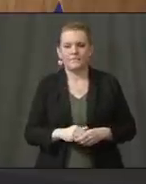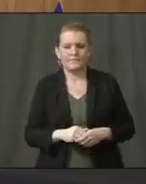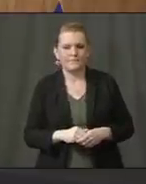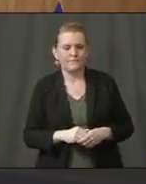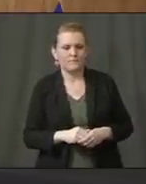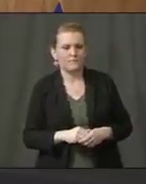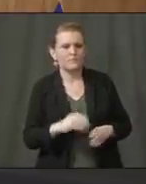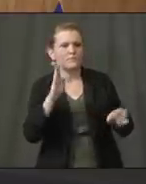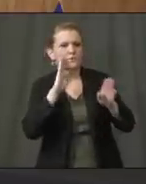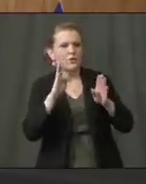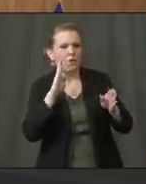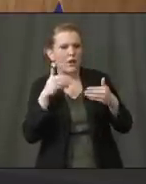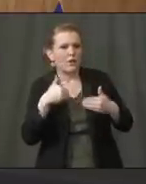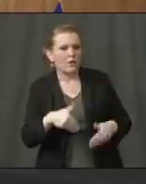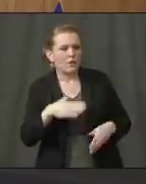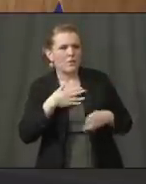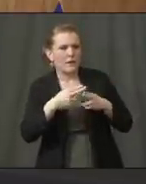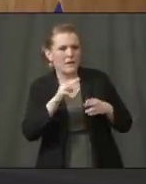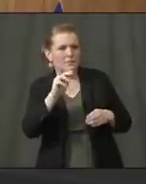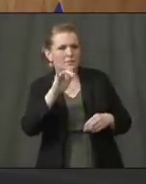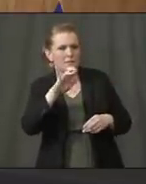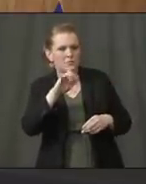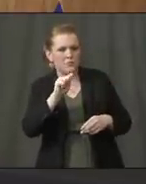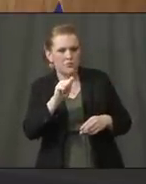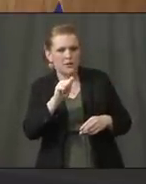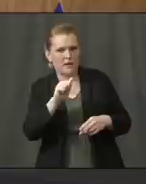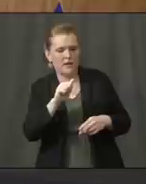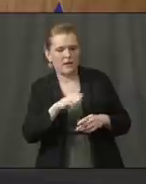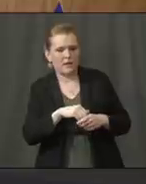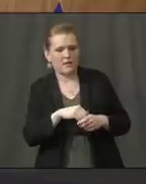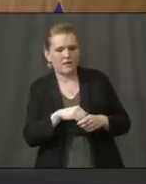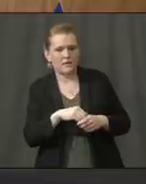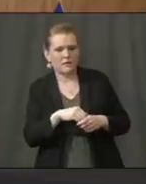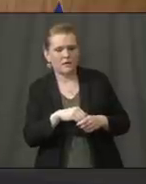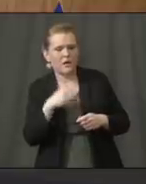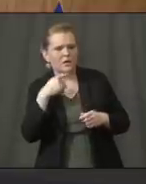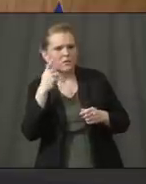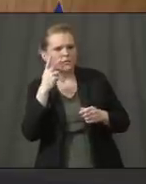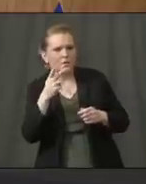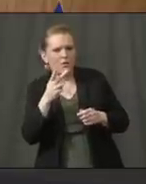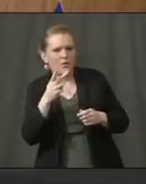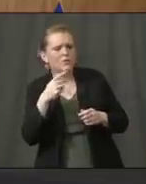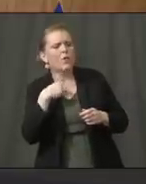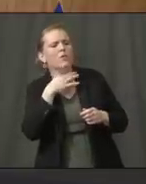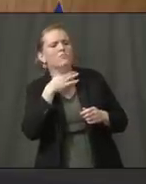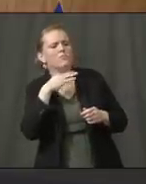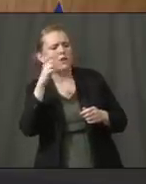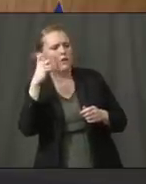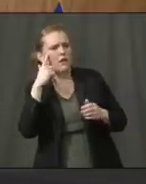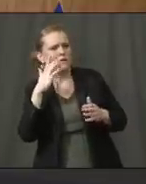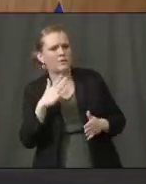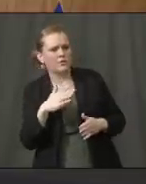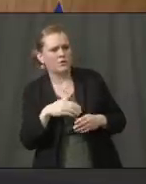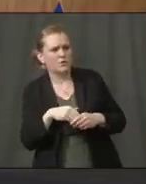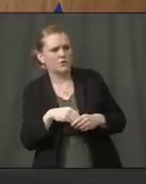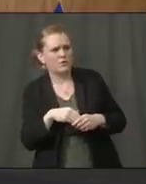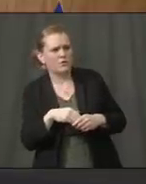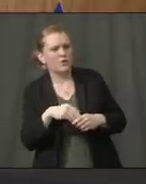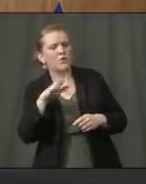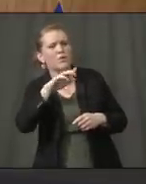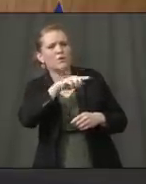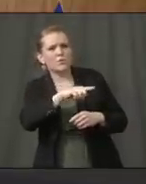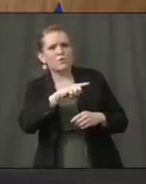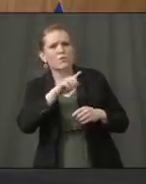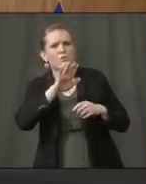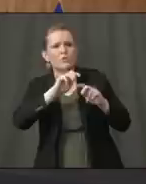Hi, this is Marika Hawaringa. I'm also represented at Tribune newspaper today. And Governor Lamont, your administration is talking about